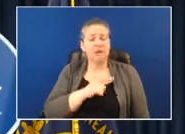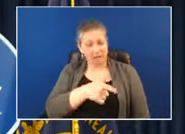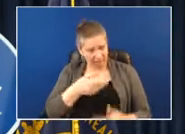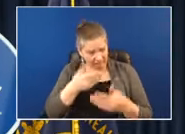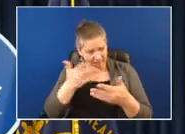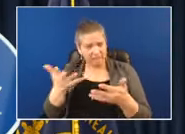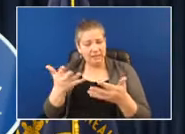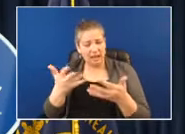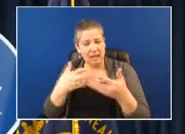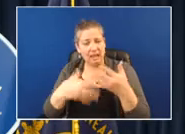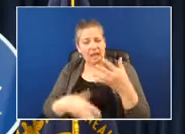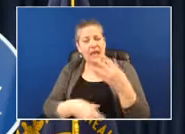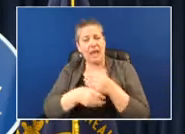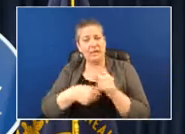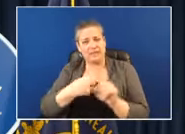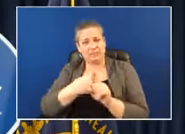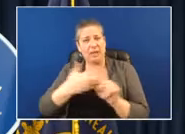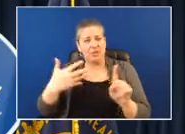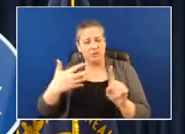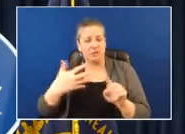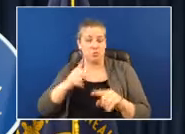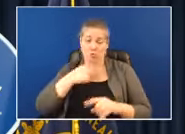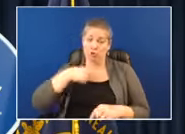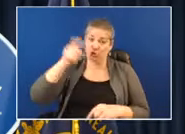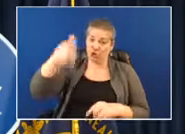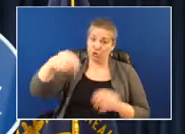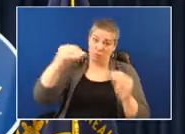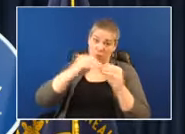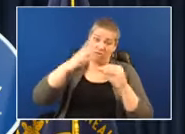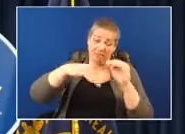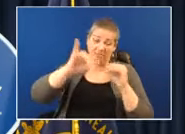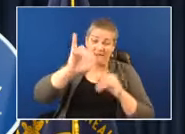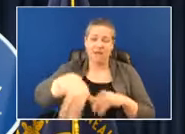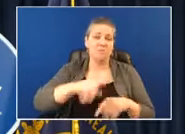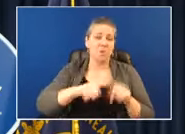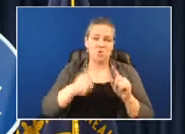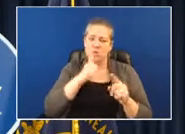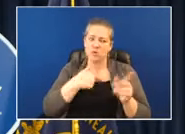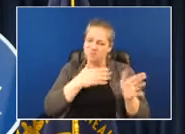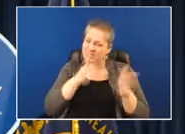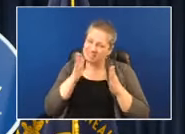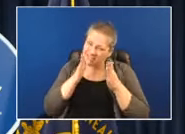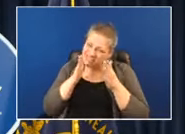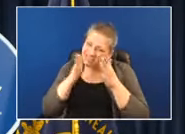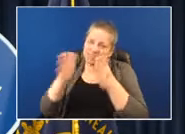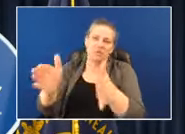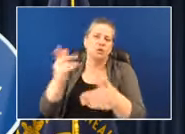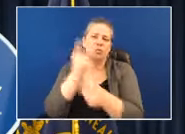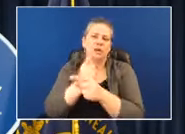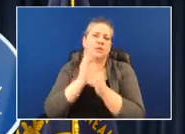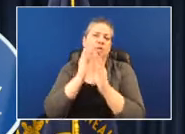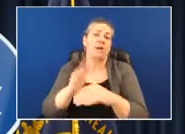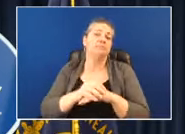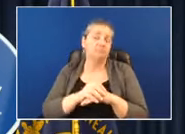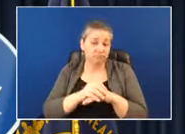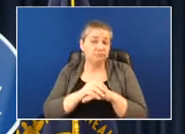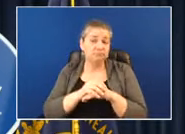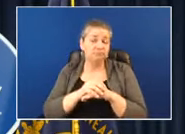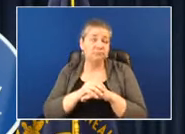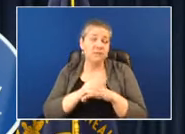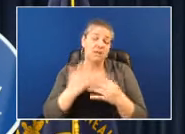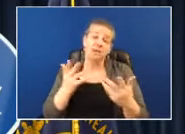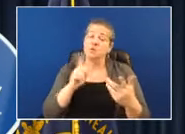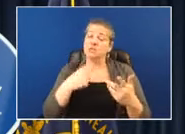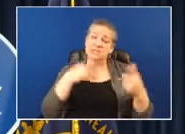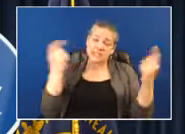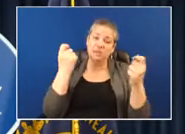even close to where we should be. But listen, we're moving the right direction when other people aren't. So I'll live in the world of the possible, celebrate what the bill